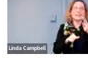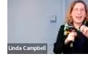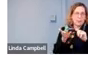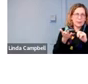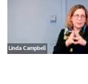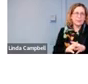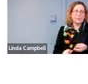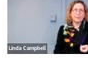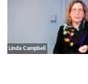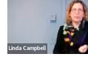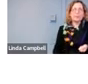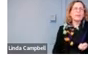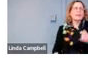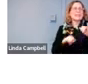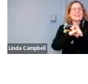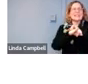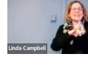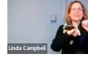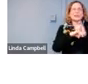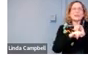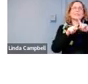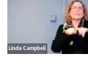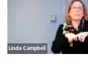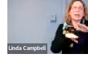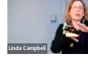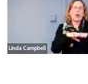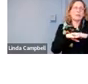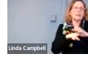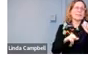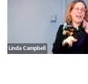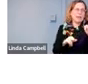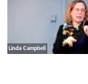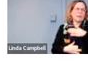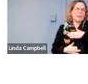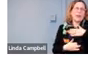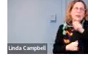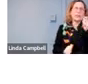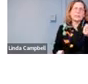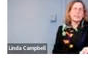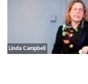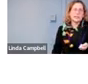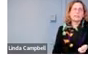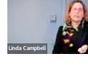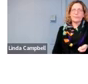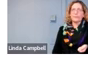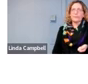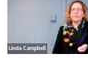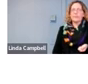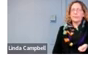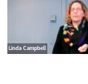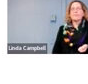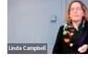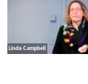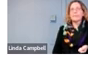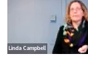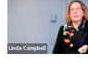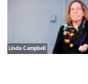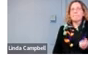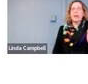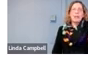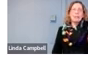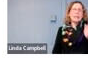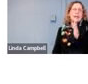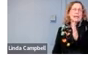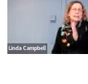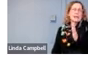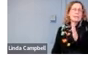And now there's a lot of industrial dependence on the salmon for recreational fishing.